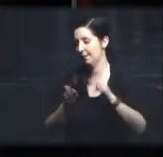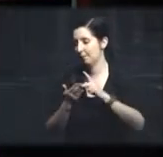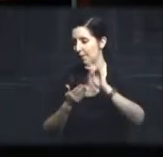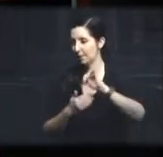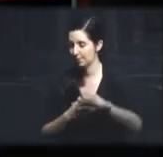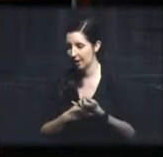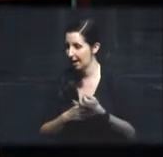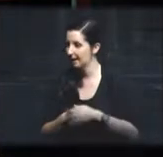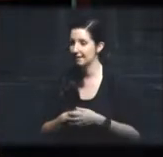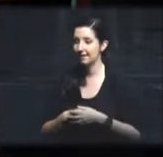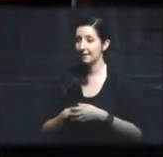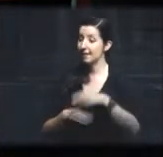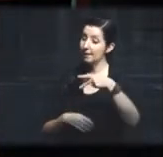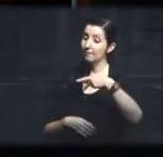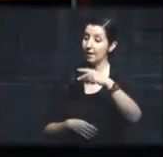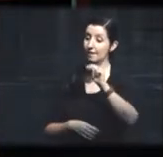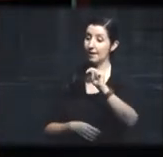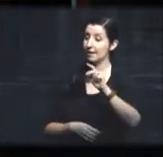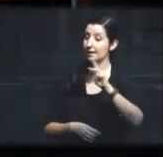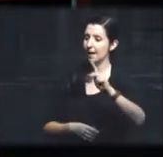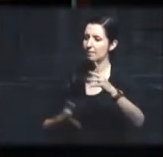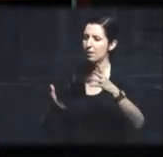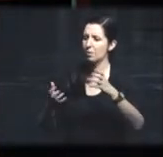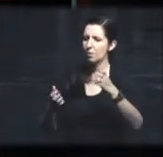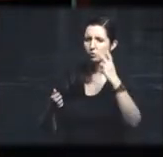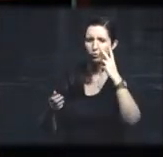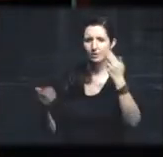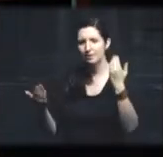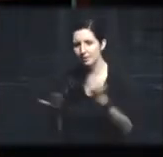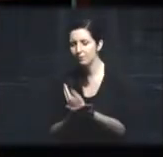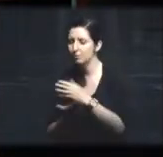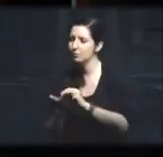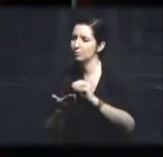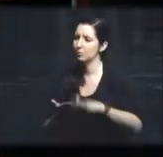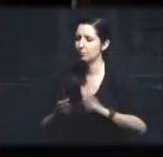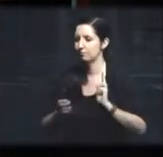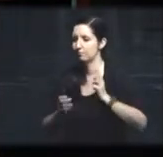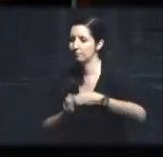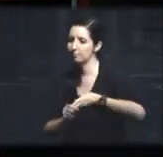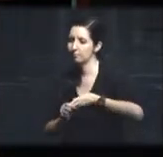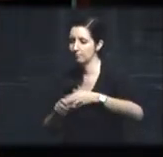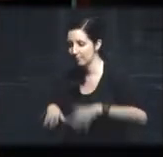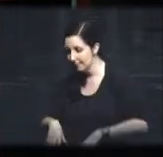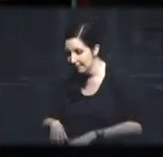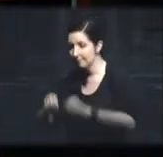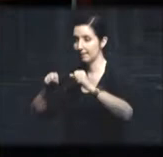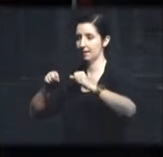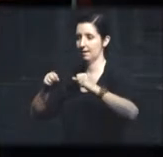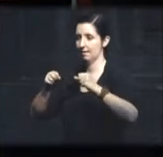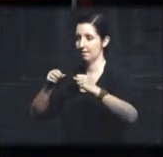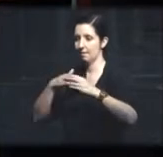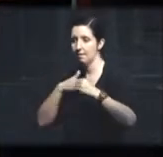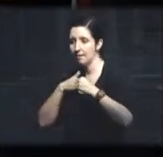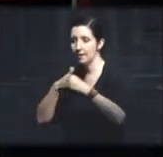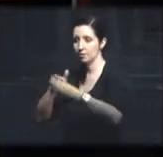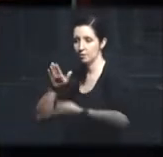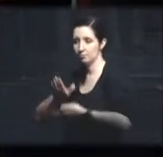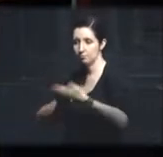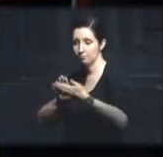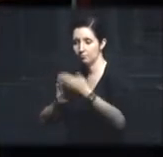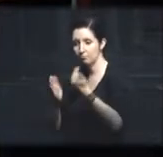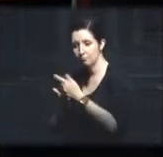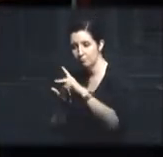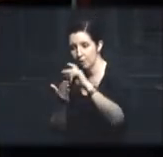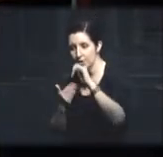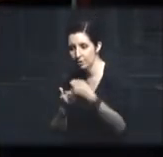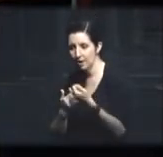The organization wants to see new students coming in, taking leadership and running new projects and programs. So I think for the first time that I